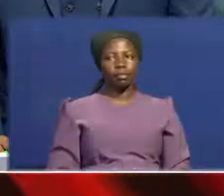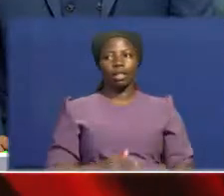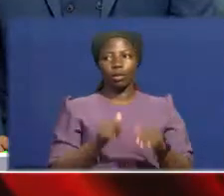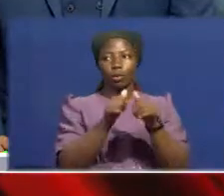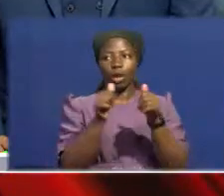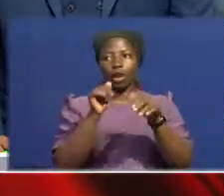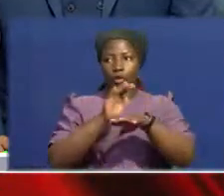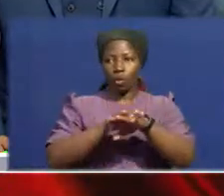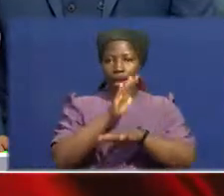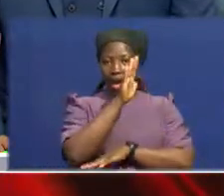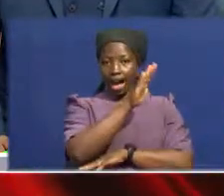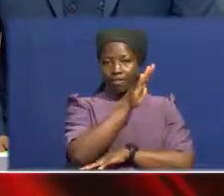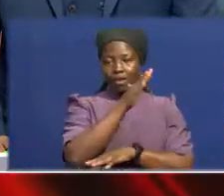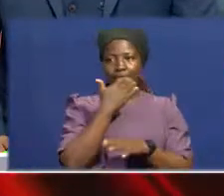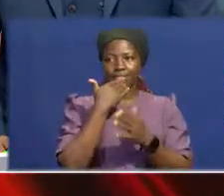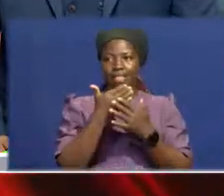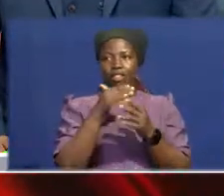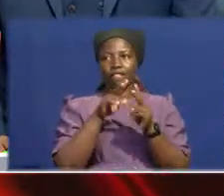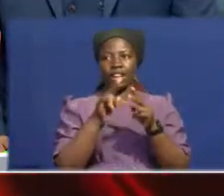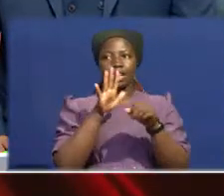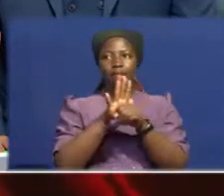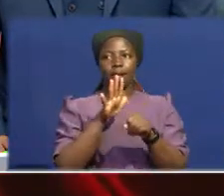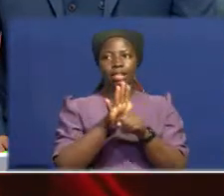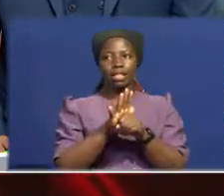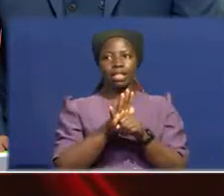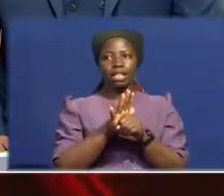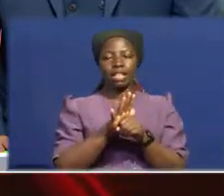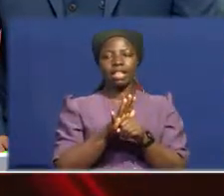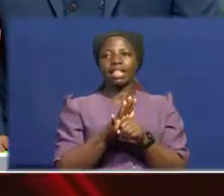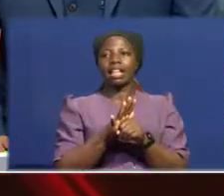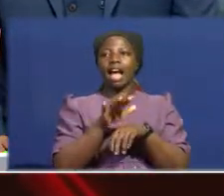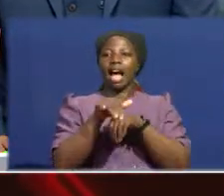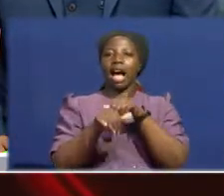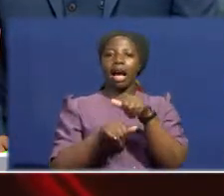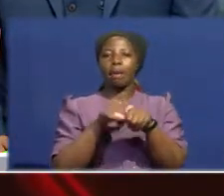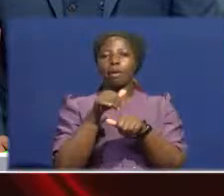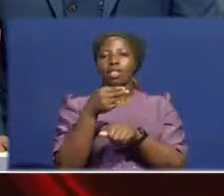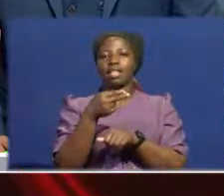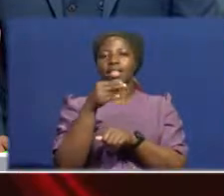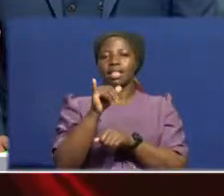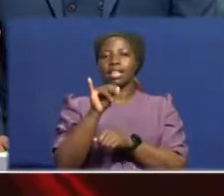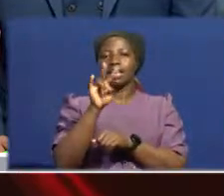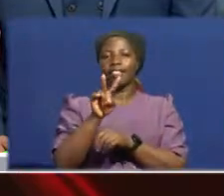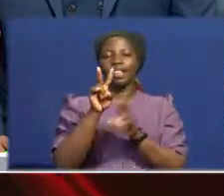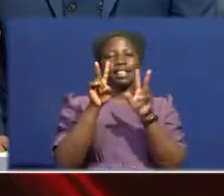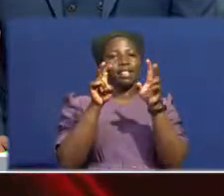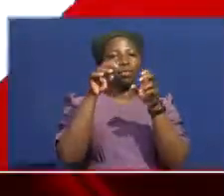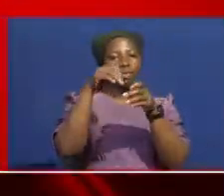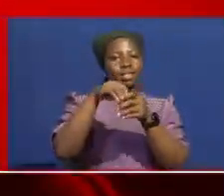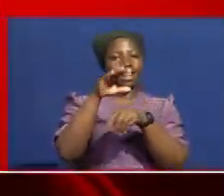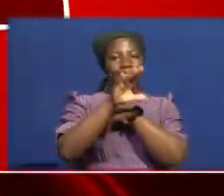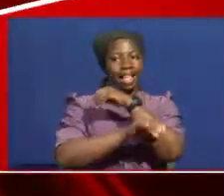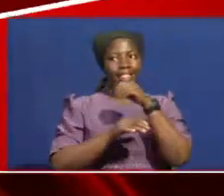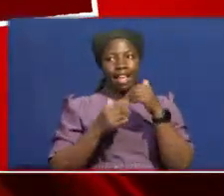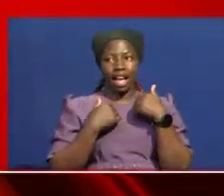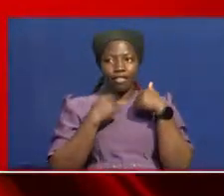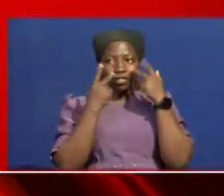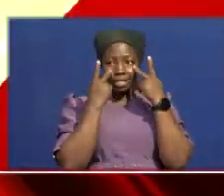Well, good afternoon, and thank you very much, Hashim. Of course, the issue of HIV in the country has seen